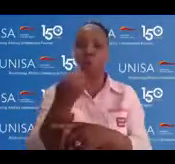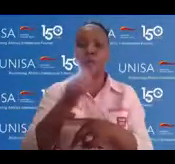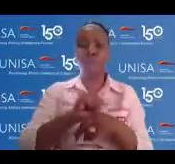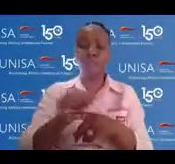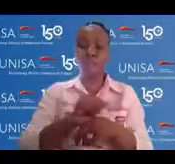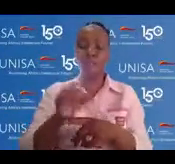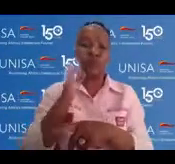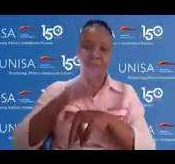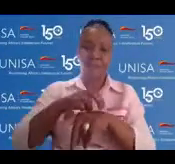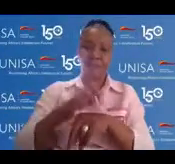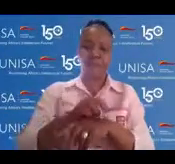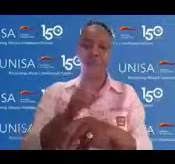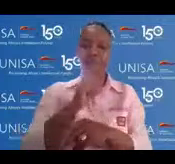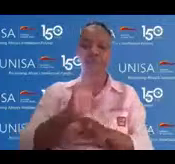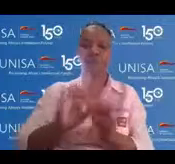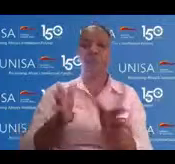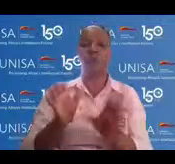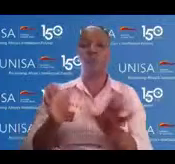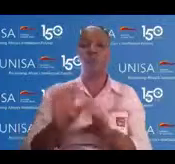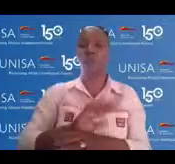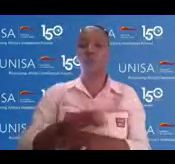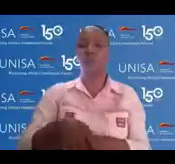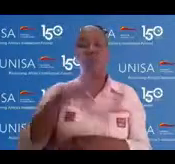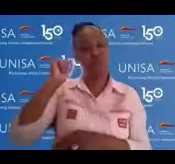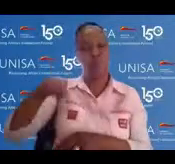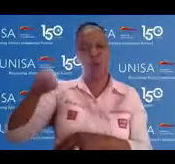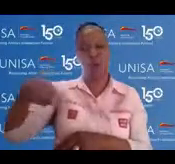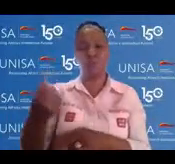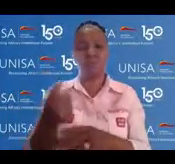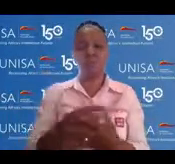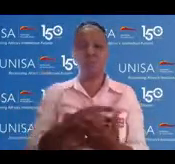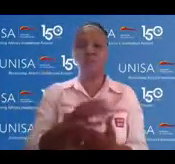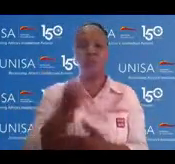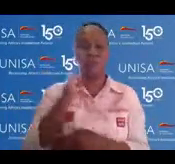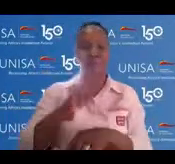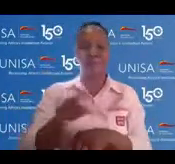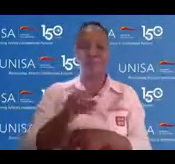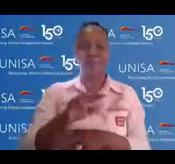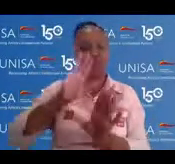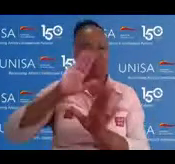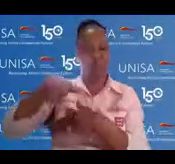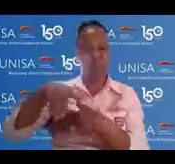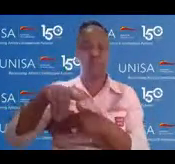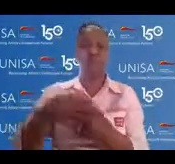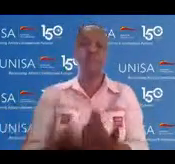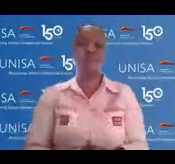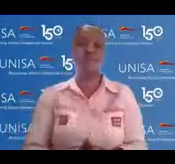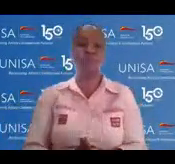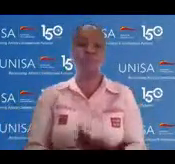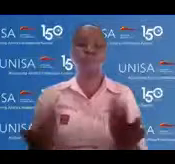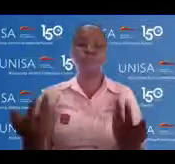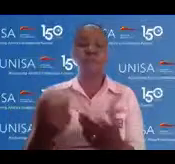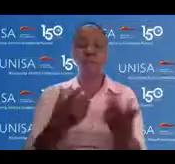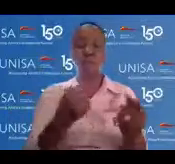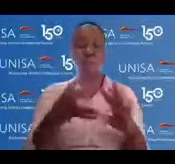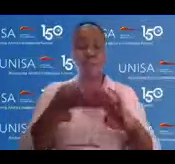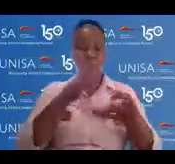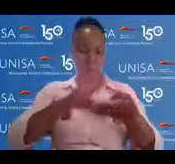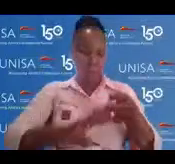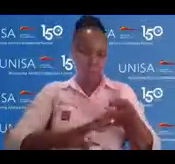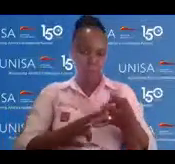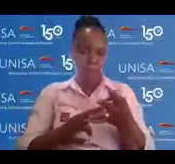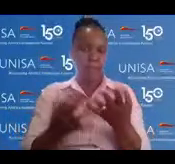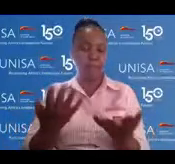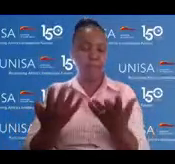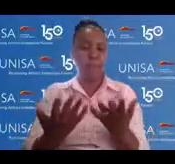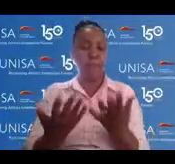guys. Don't ignore the other ones. If you don't need them, don't need them. Leave them alone. If you're doing math, for example, there we go.